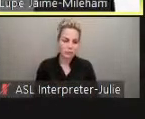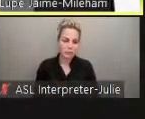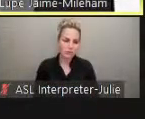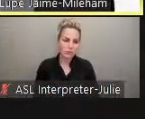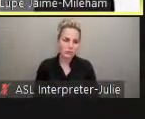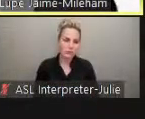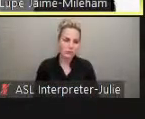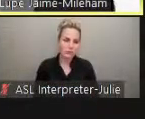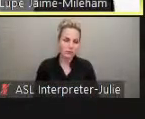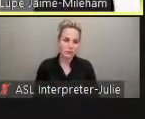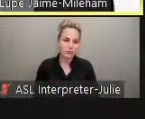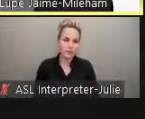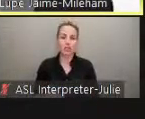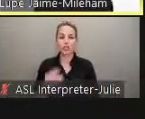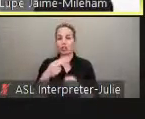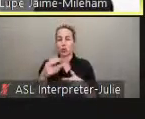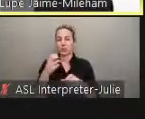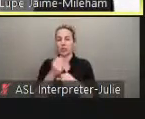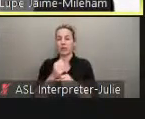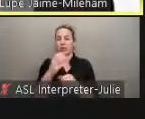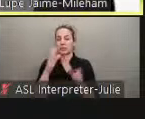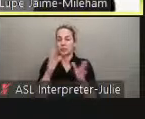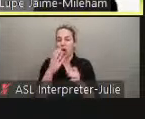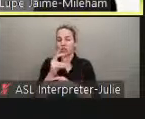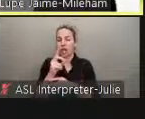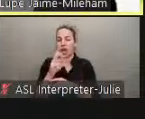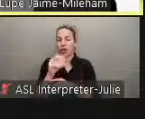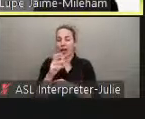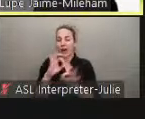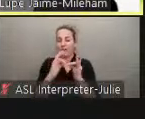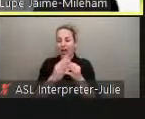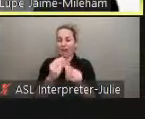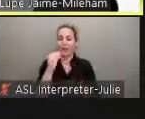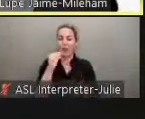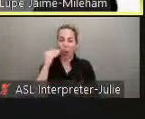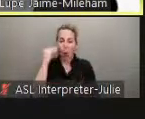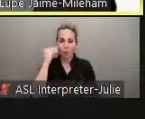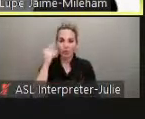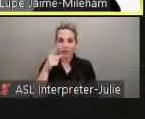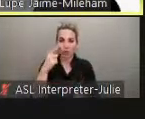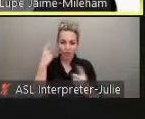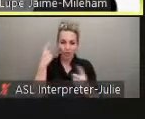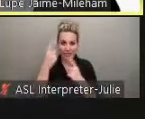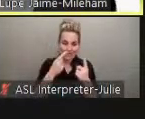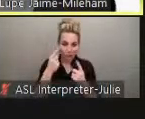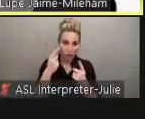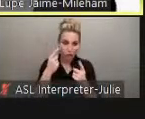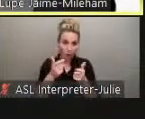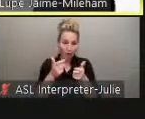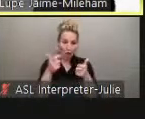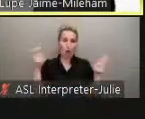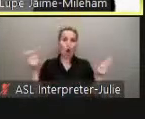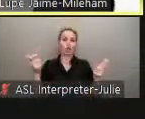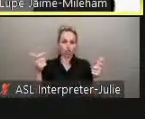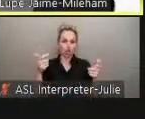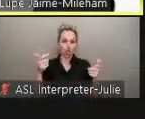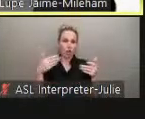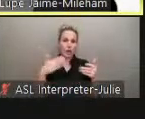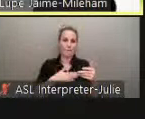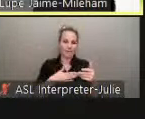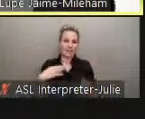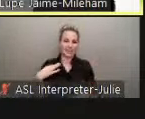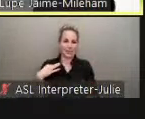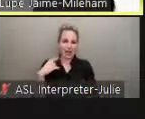summary that the small family childcare homes, you know, if you are considering going large, please apply. Please